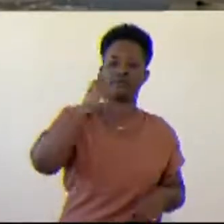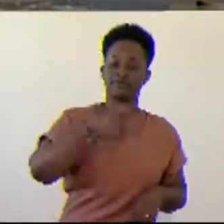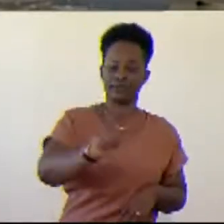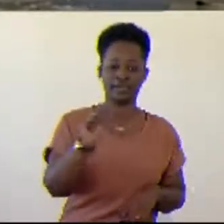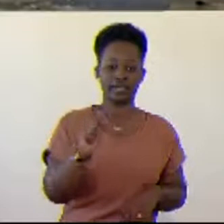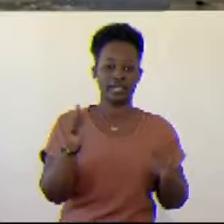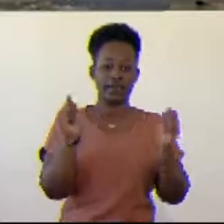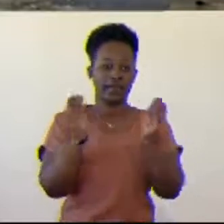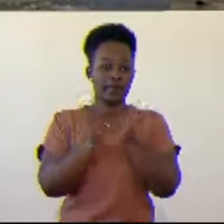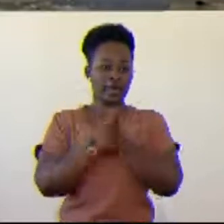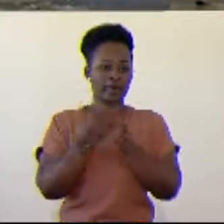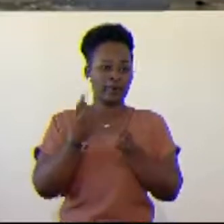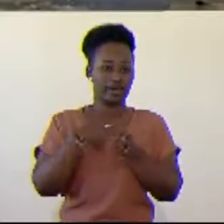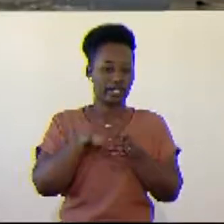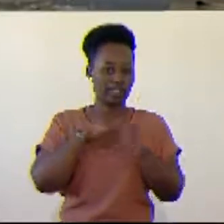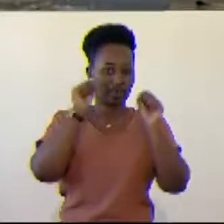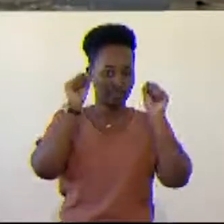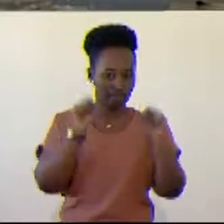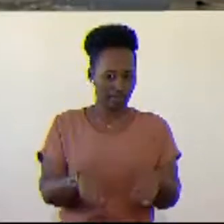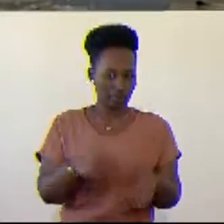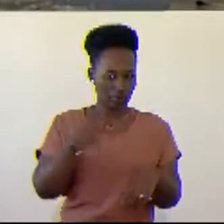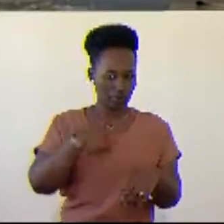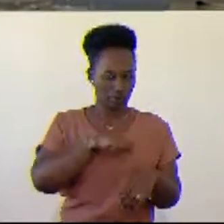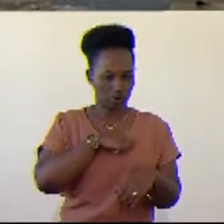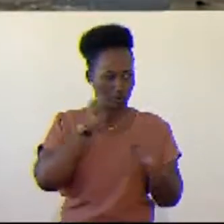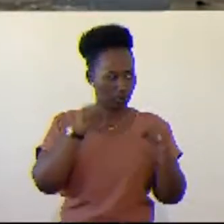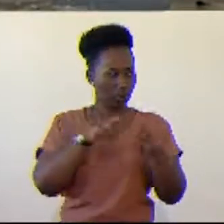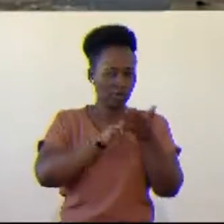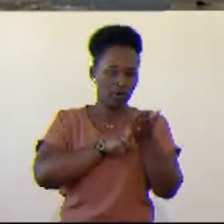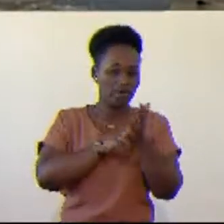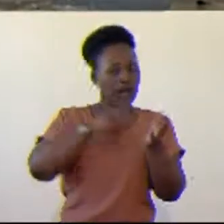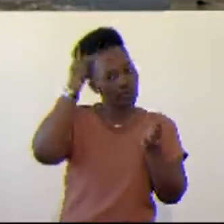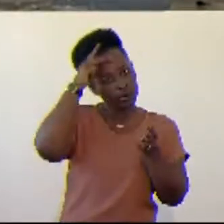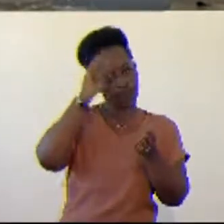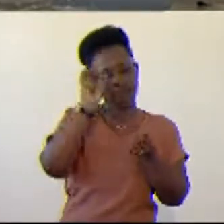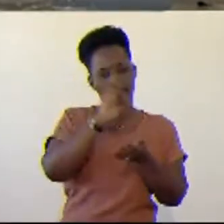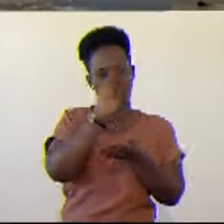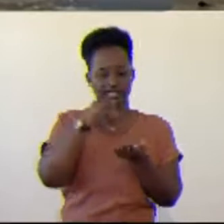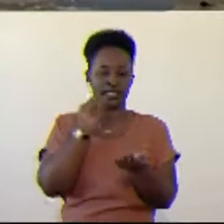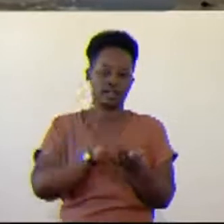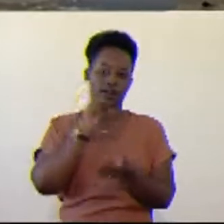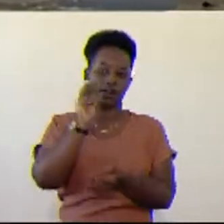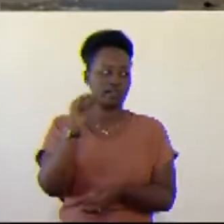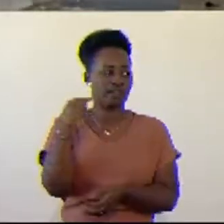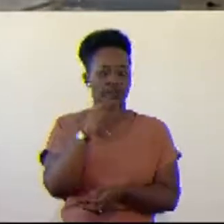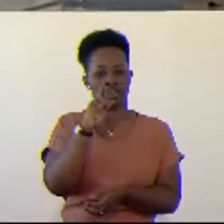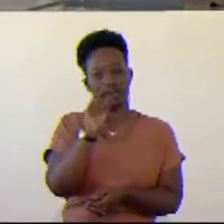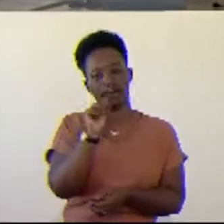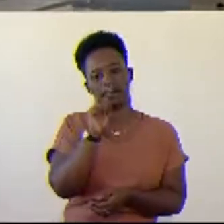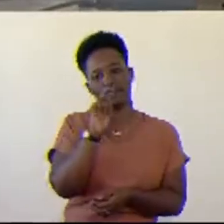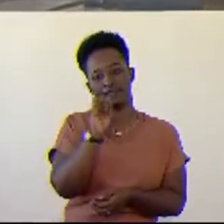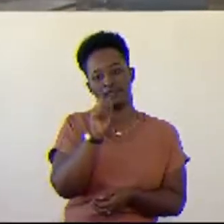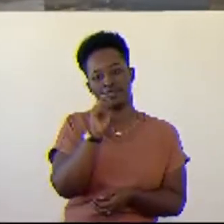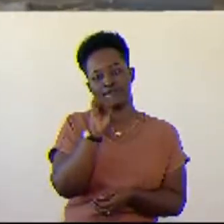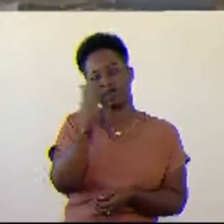can we be able to use the knowledge of center of gravity to explain why the candle is rotating like that?